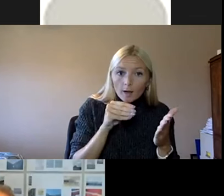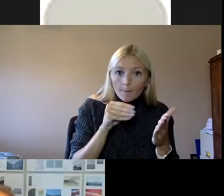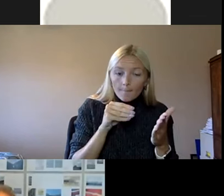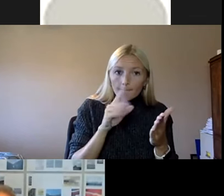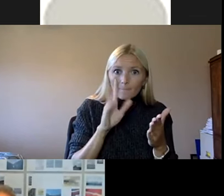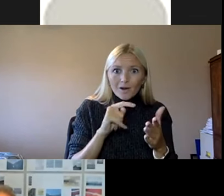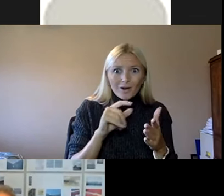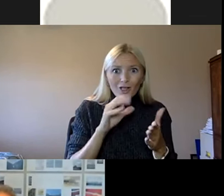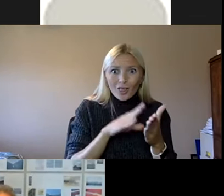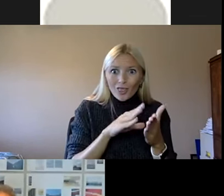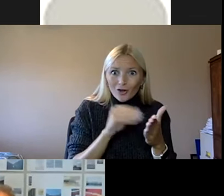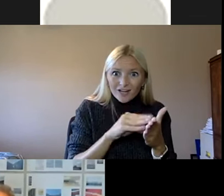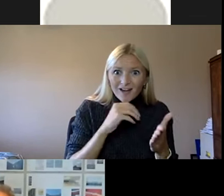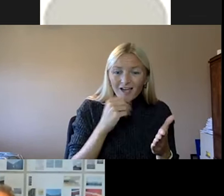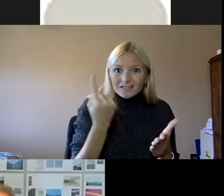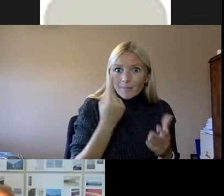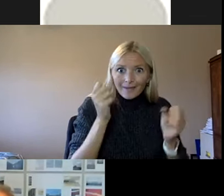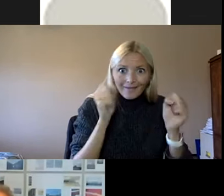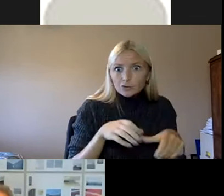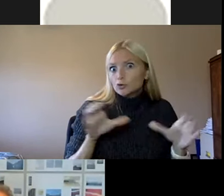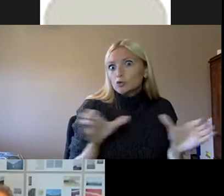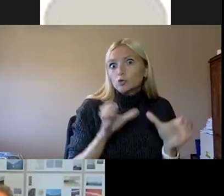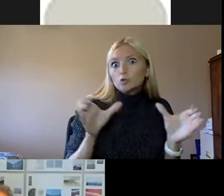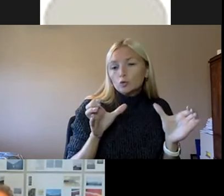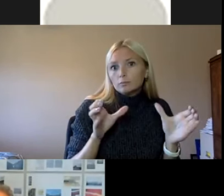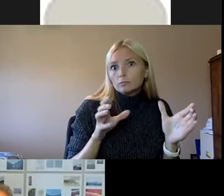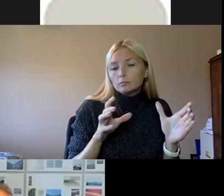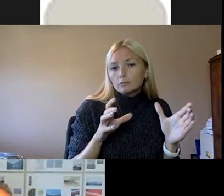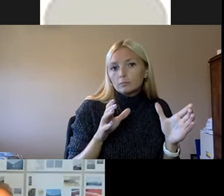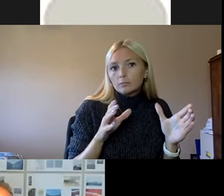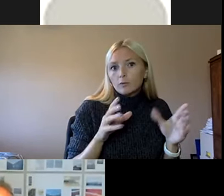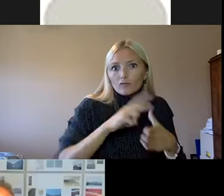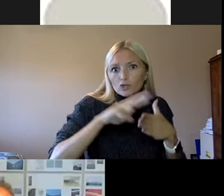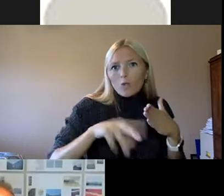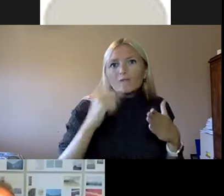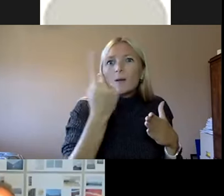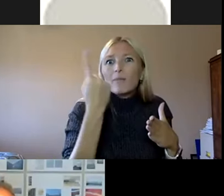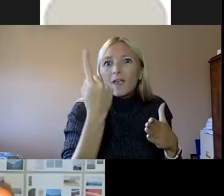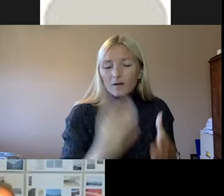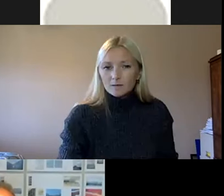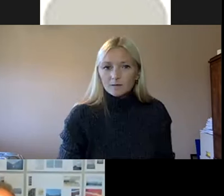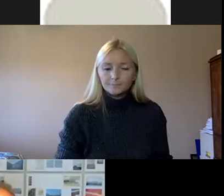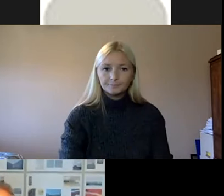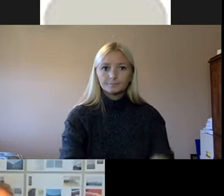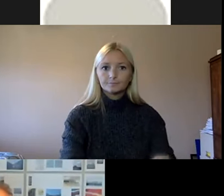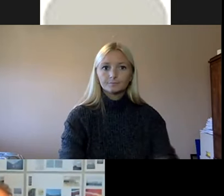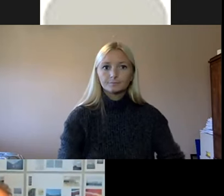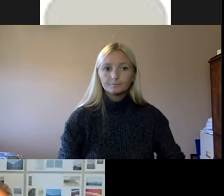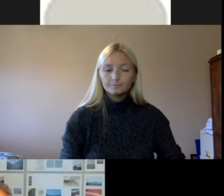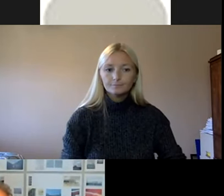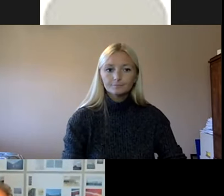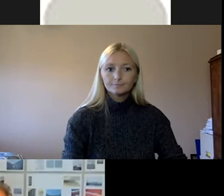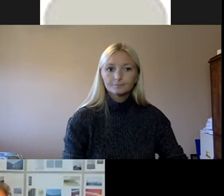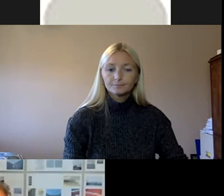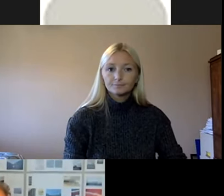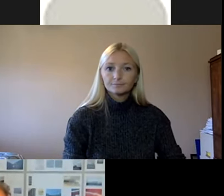just do, because learning is a byproduct of something else that we do, as we talked earlier. So because of that, the problem